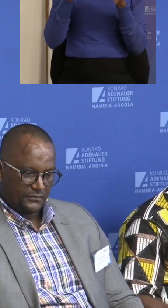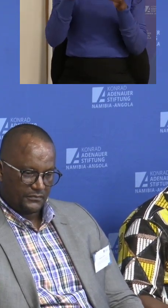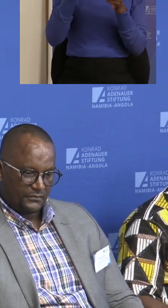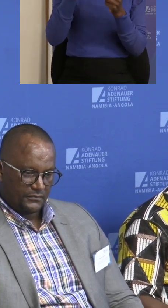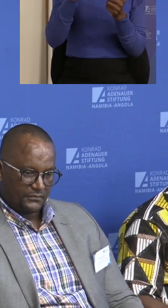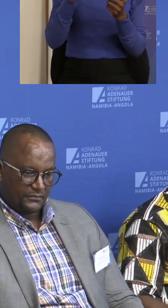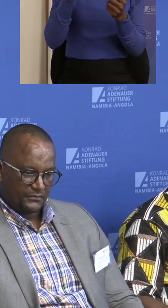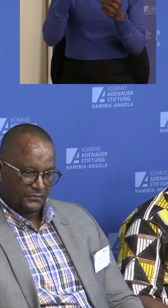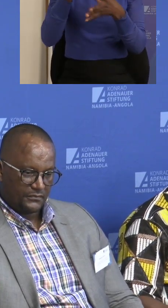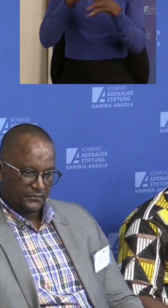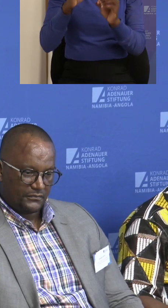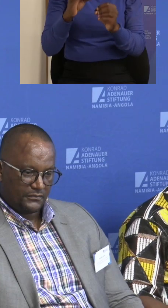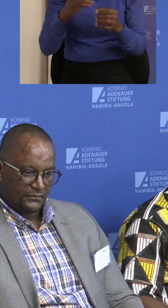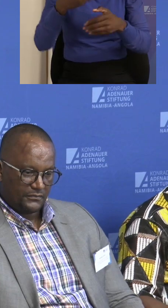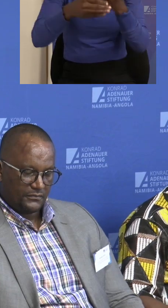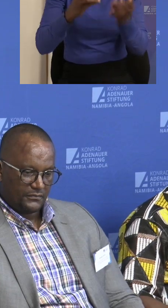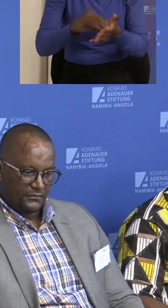to poverty.